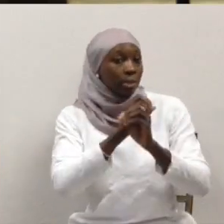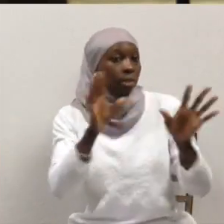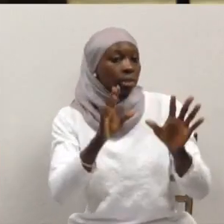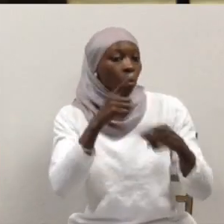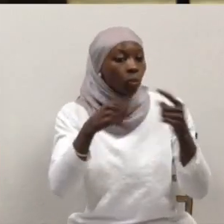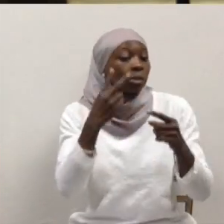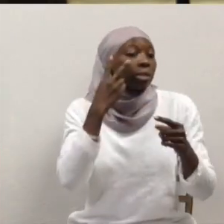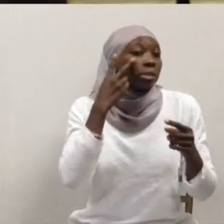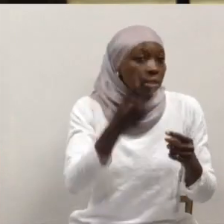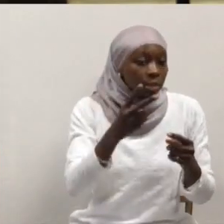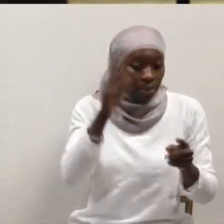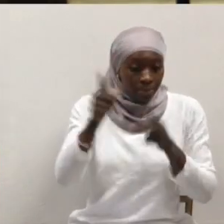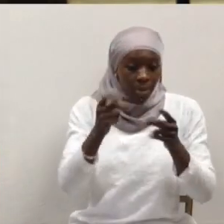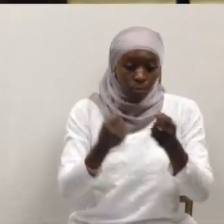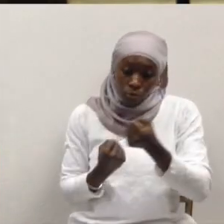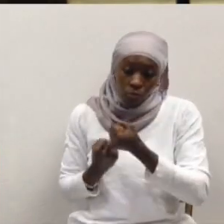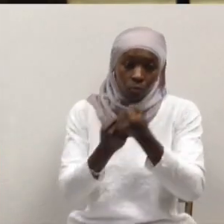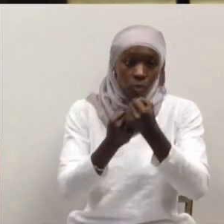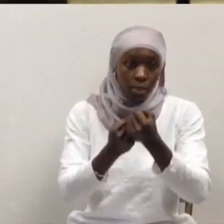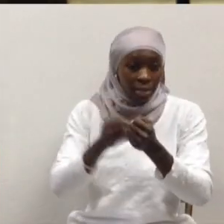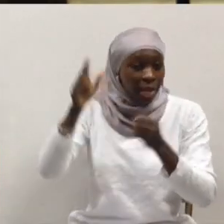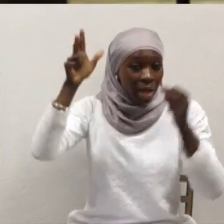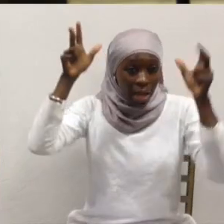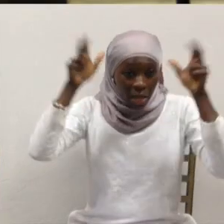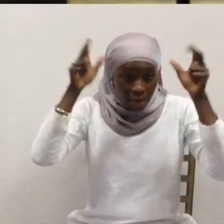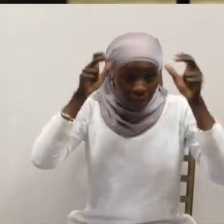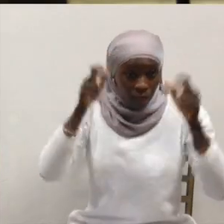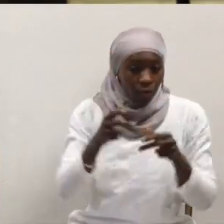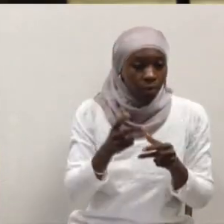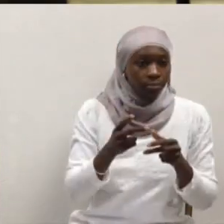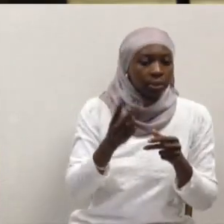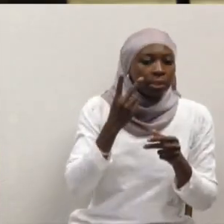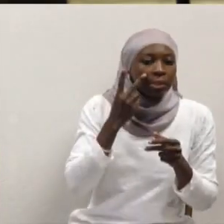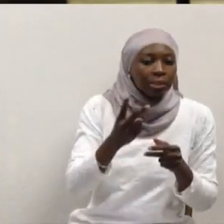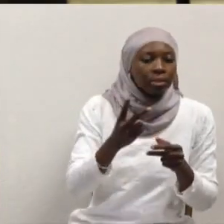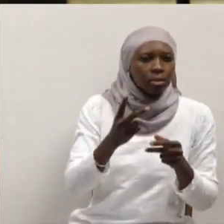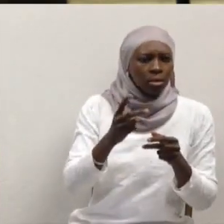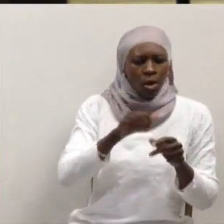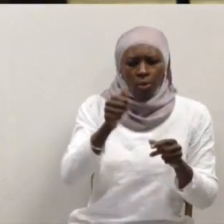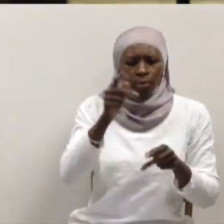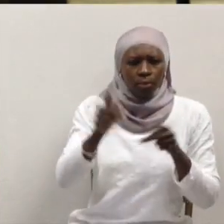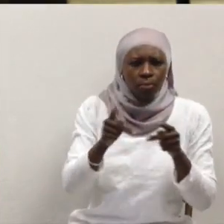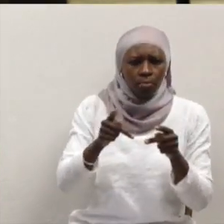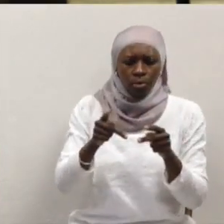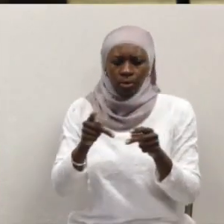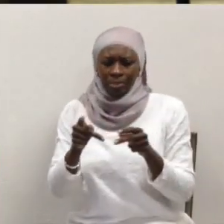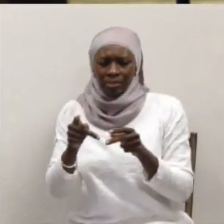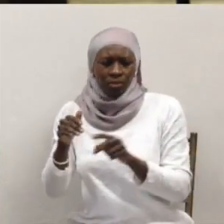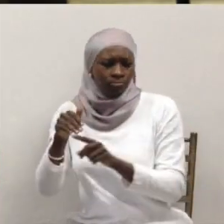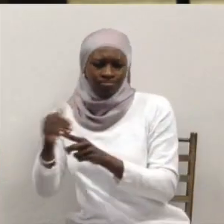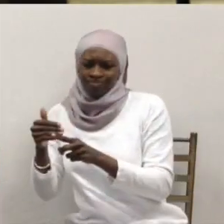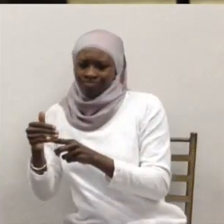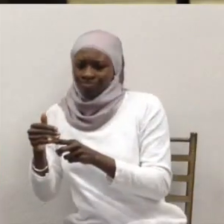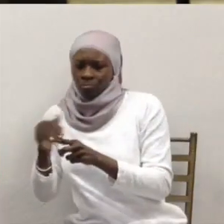supporting evil, that is clear evil, and you see people inclining to support it, whether it is out of